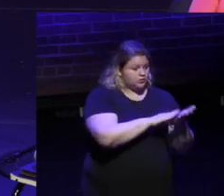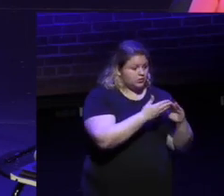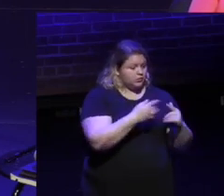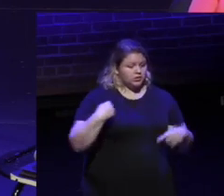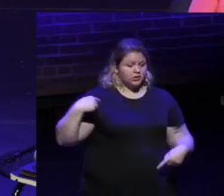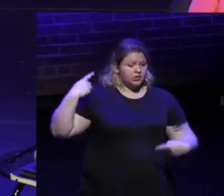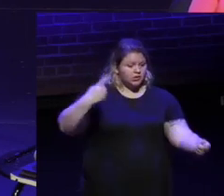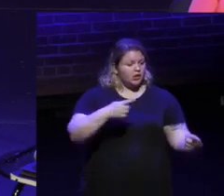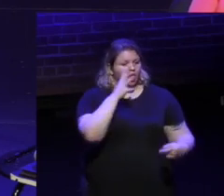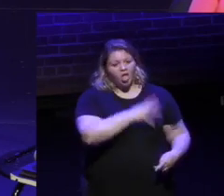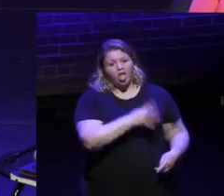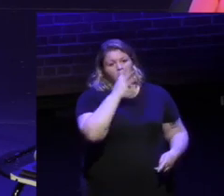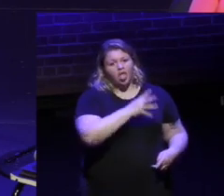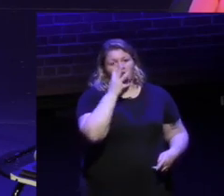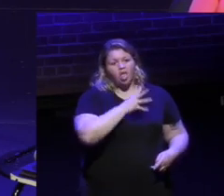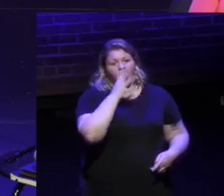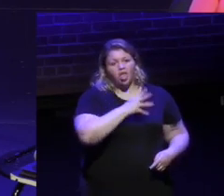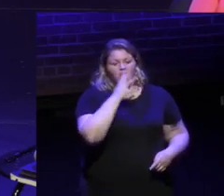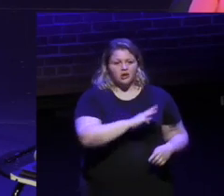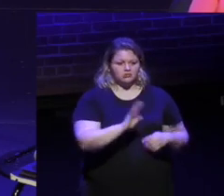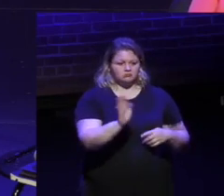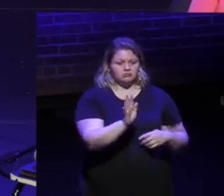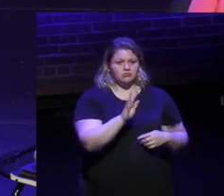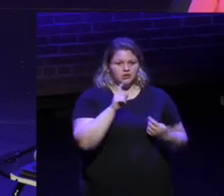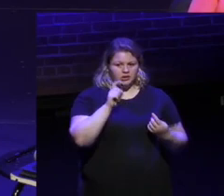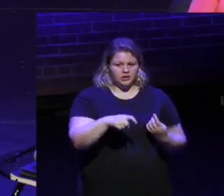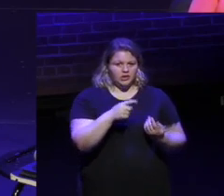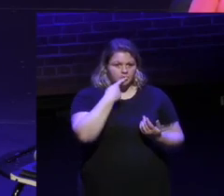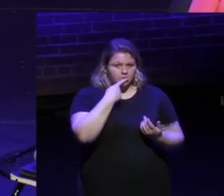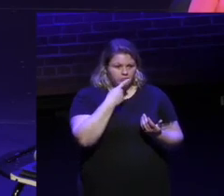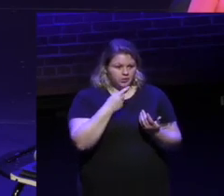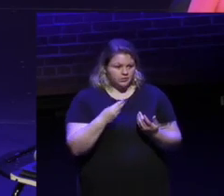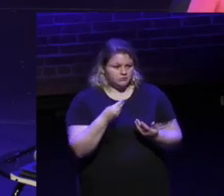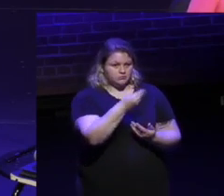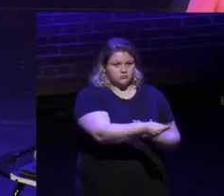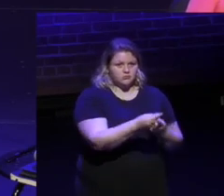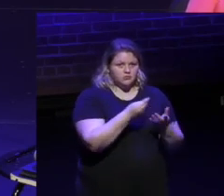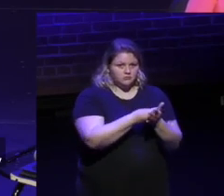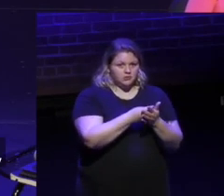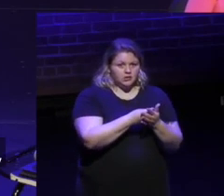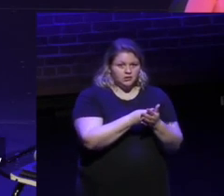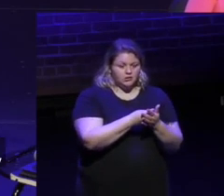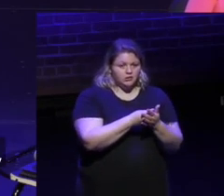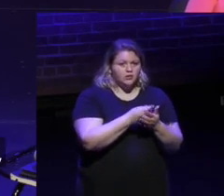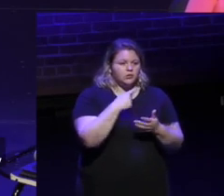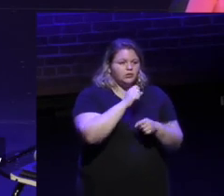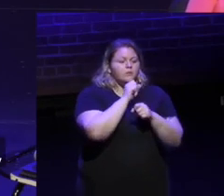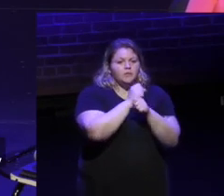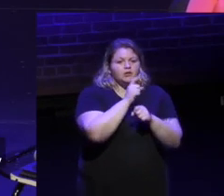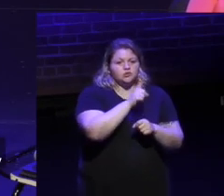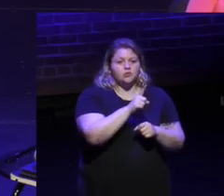for generations. So we need to make sure that, for example, money spent by the Cultural Facilities Fund is spent in the highest